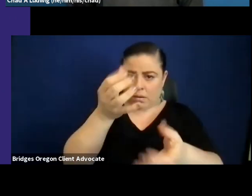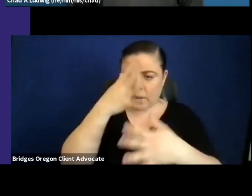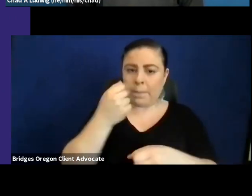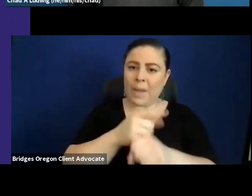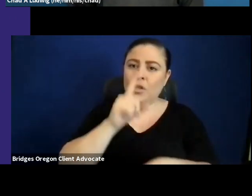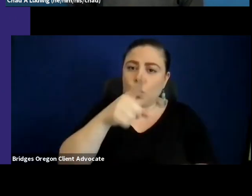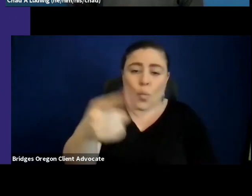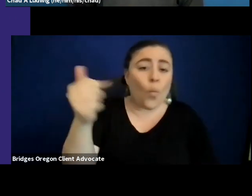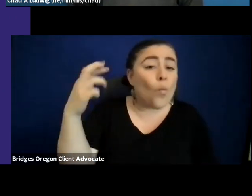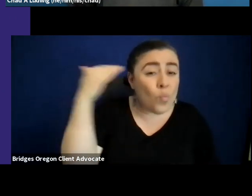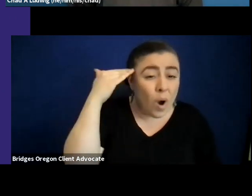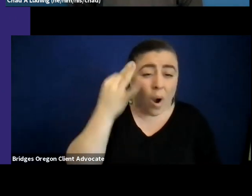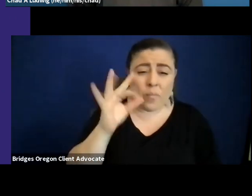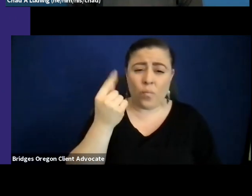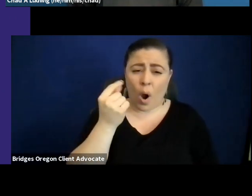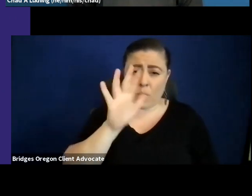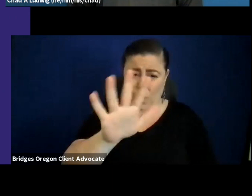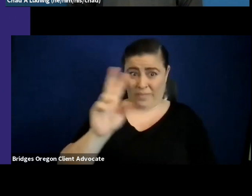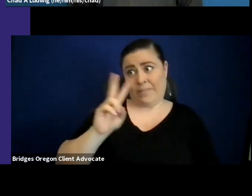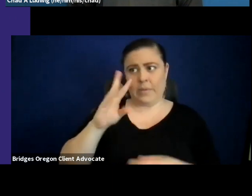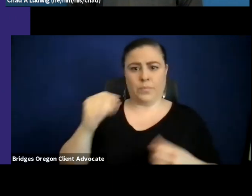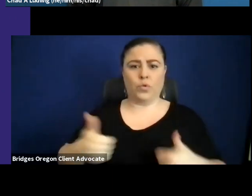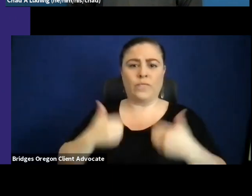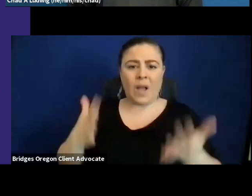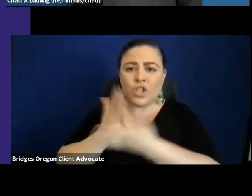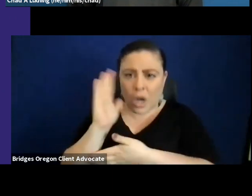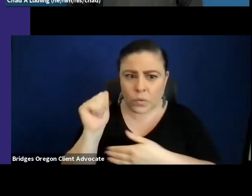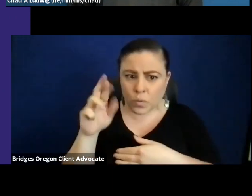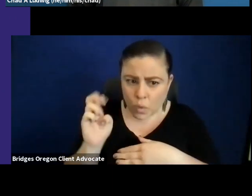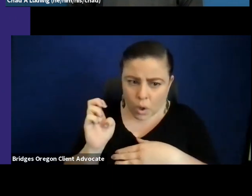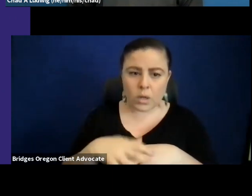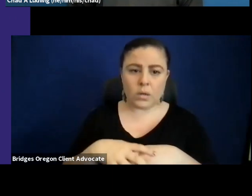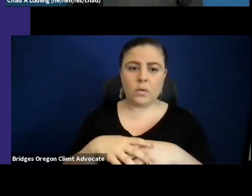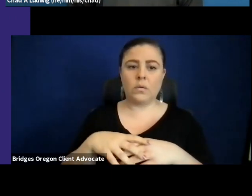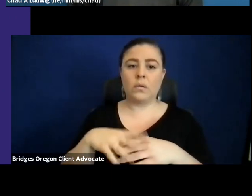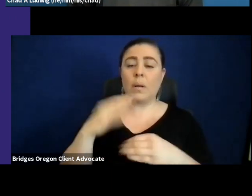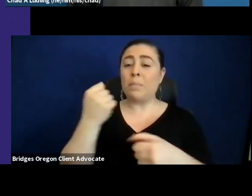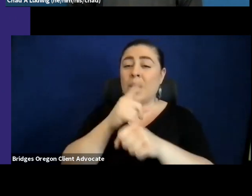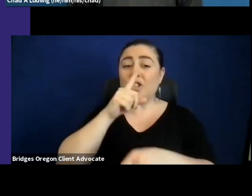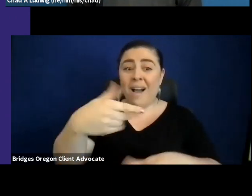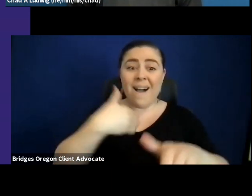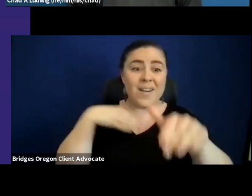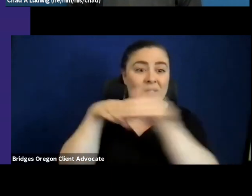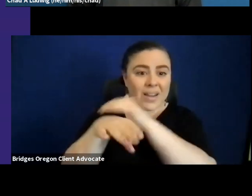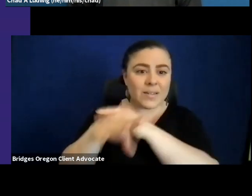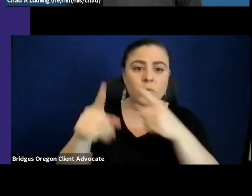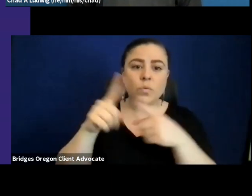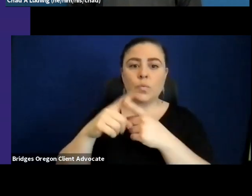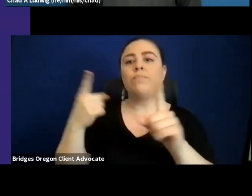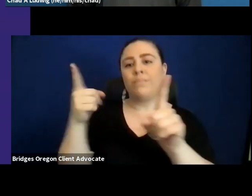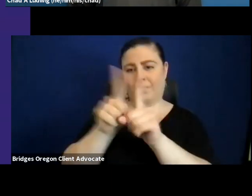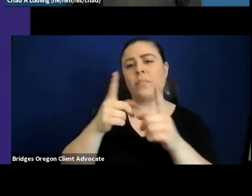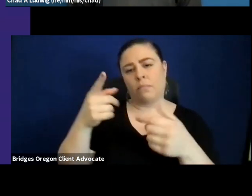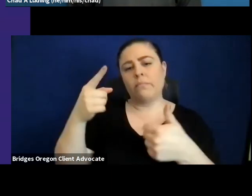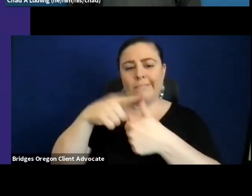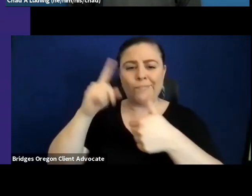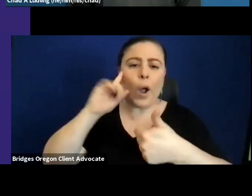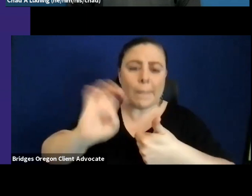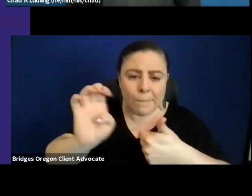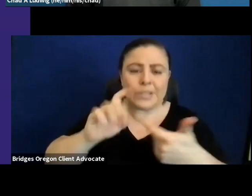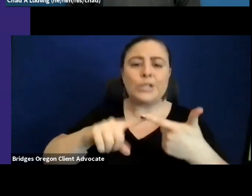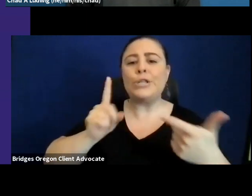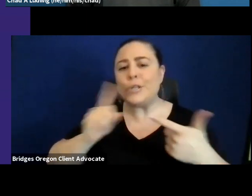you as well. And also just to make sure that you're aware of what your victim survivor rights are, making sure that you have